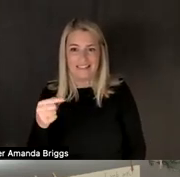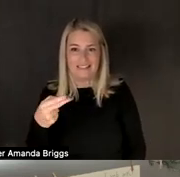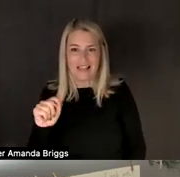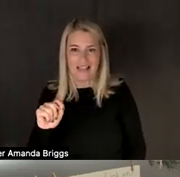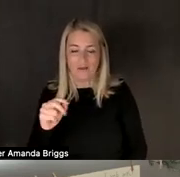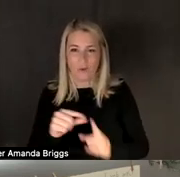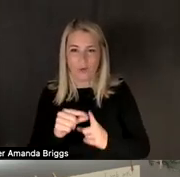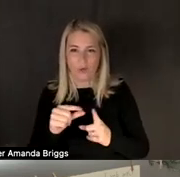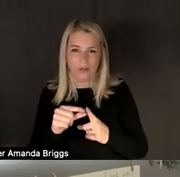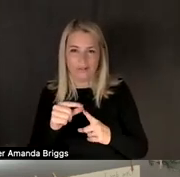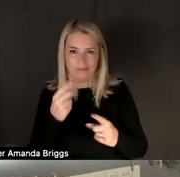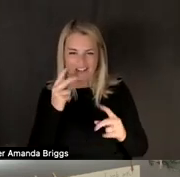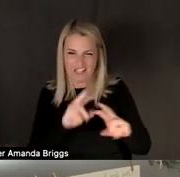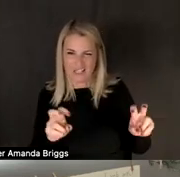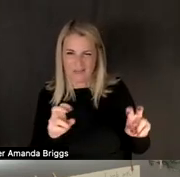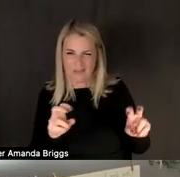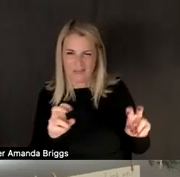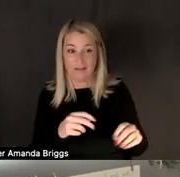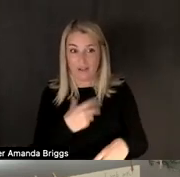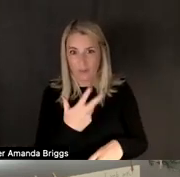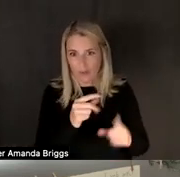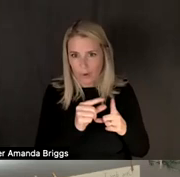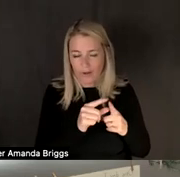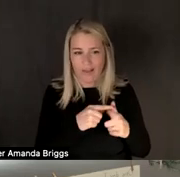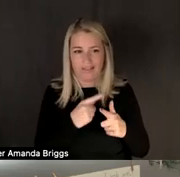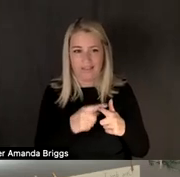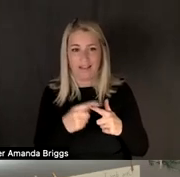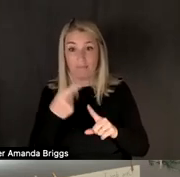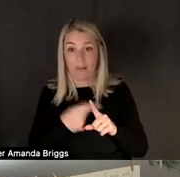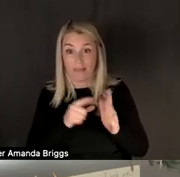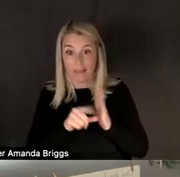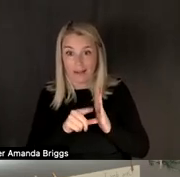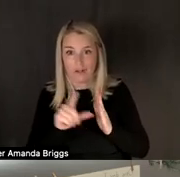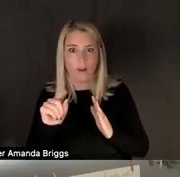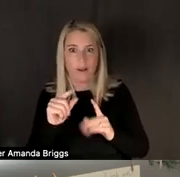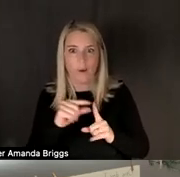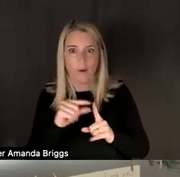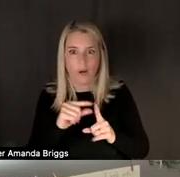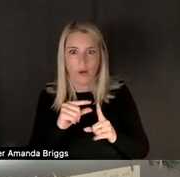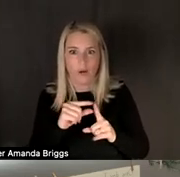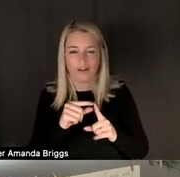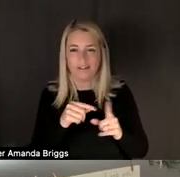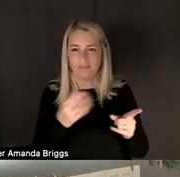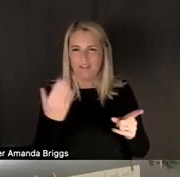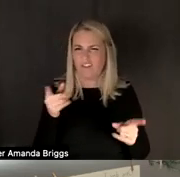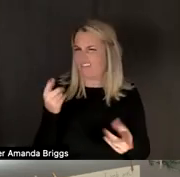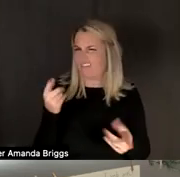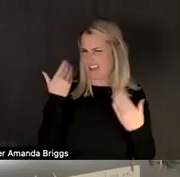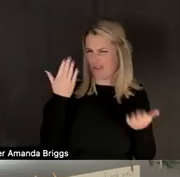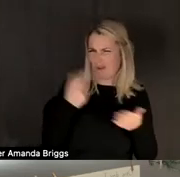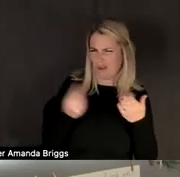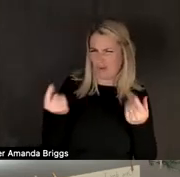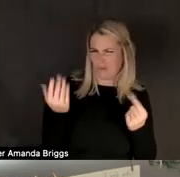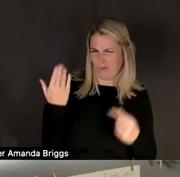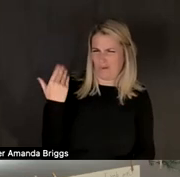And then I did it a month later, and then knew 20 words. And I'm like, well, I didn't know what you were doing. So when I